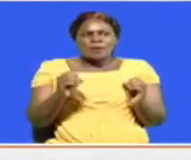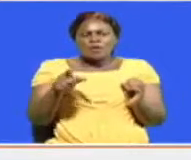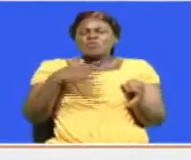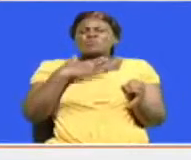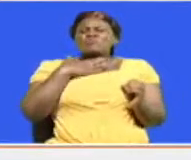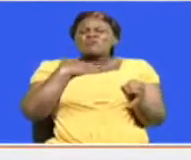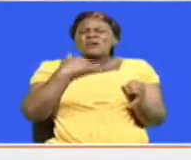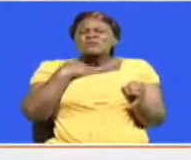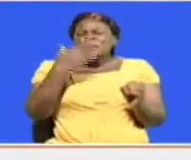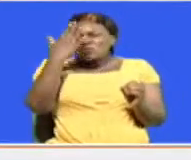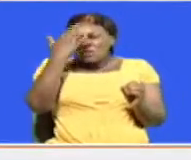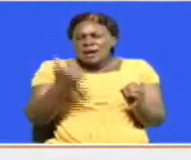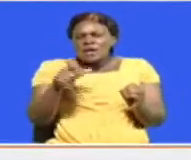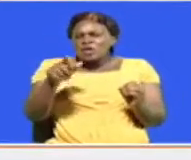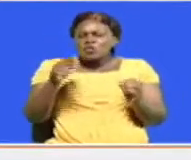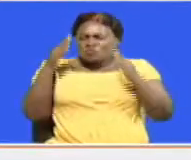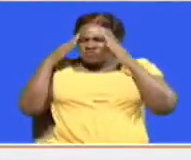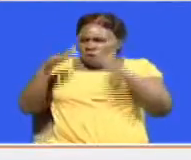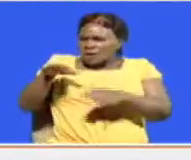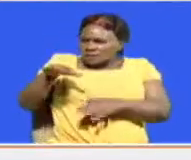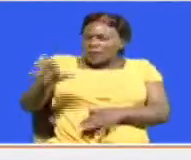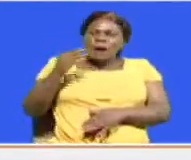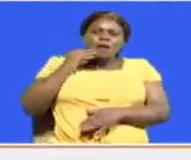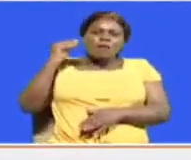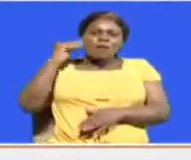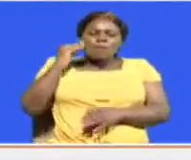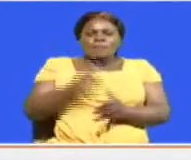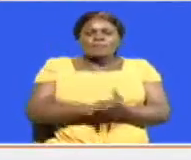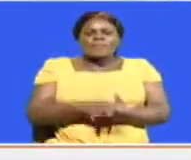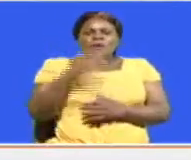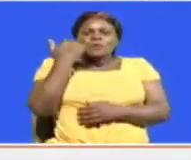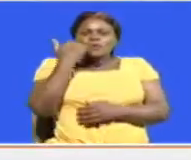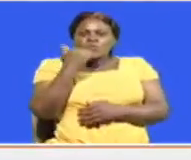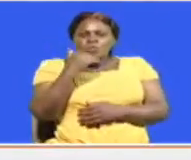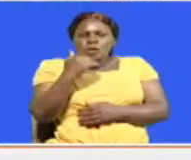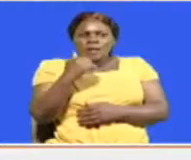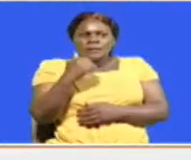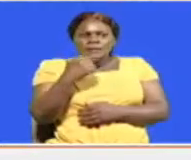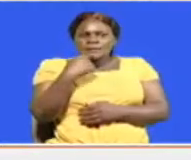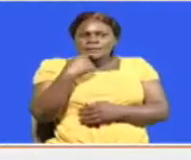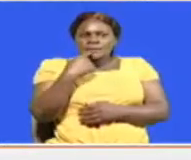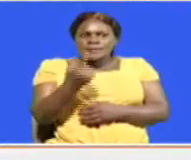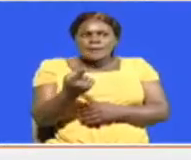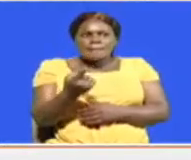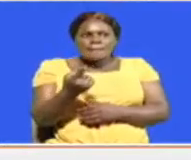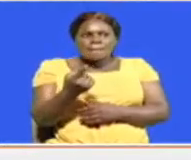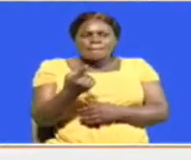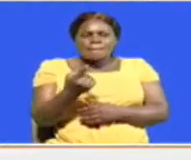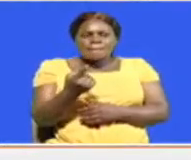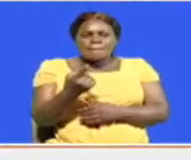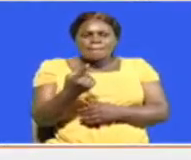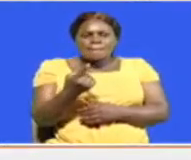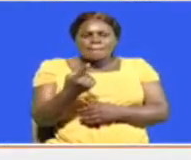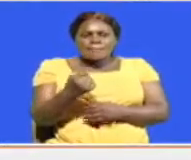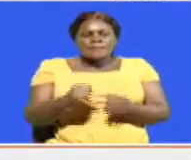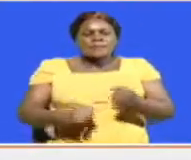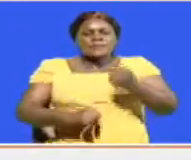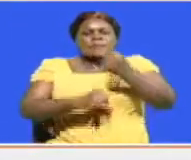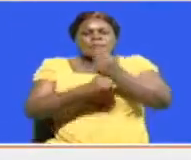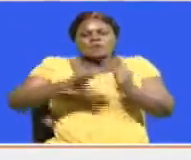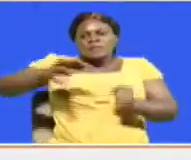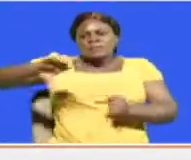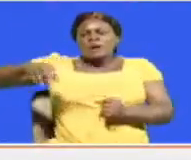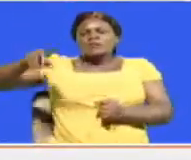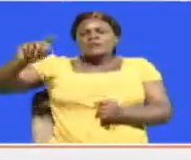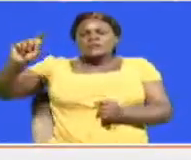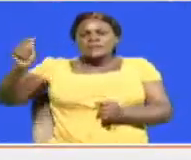Why do you want to be liked by the others? Where funga yako ya nyumbani? Gachagua hammered away at his shareholder stance, throwing his weight behind Mount